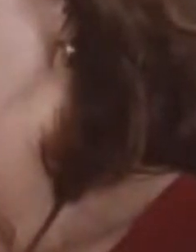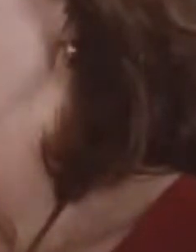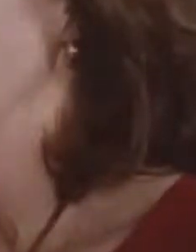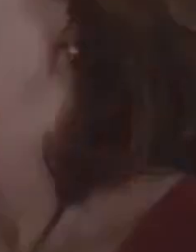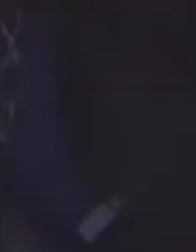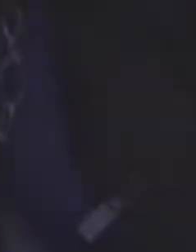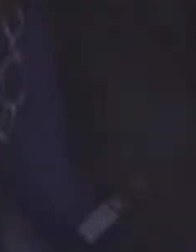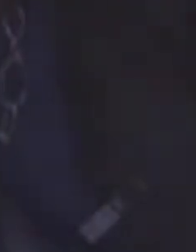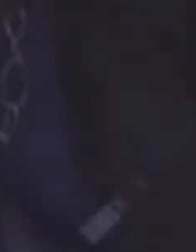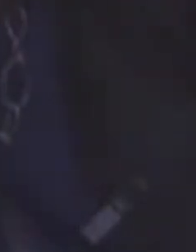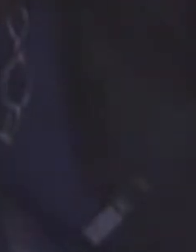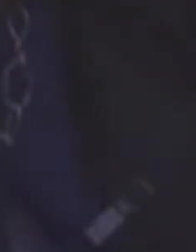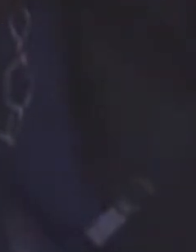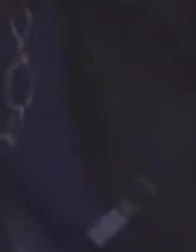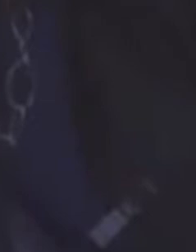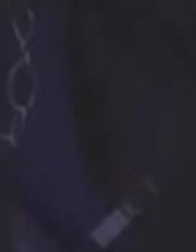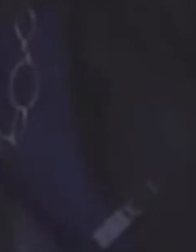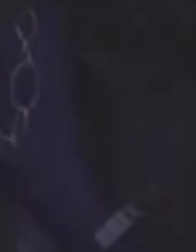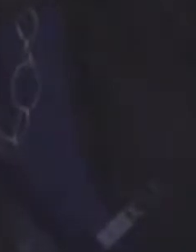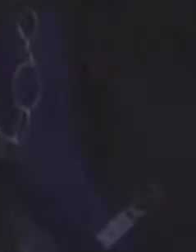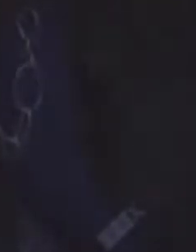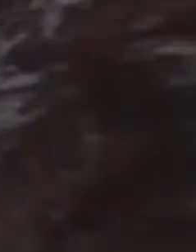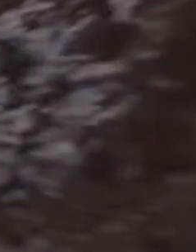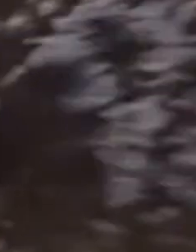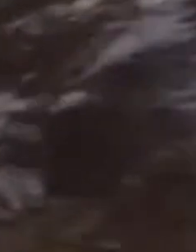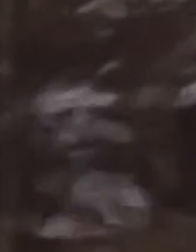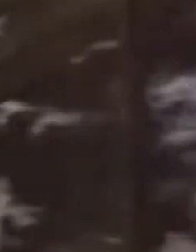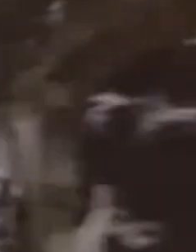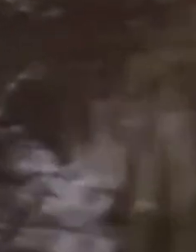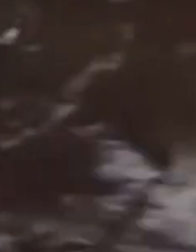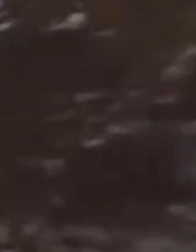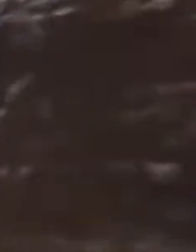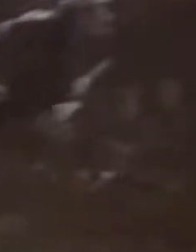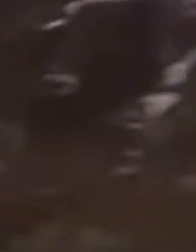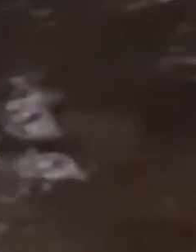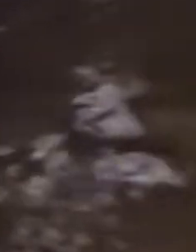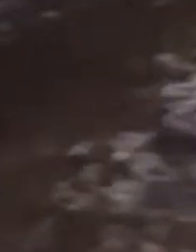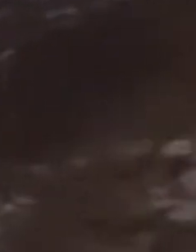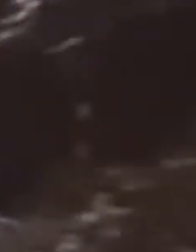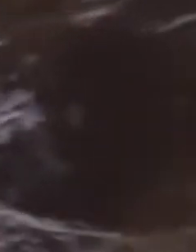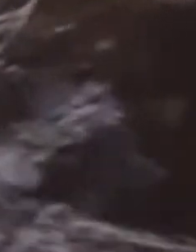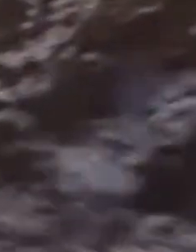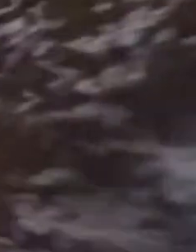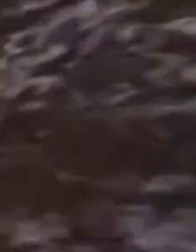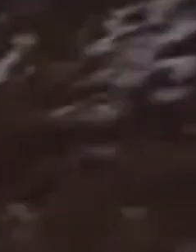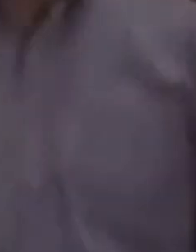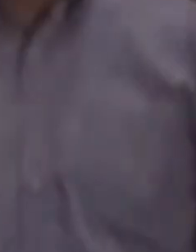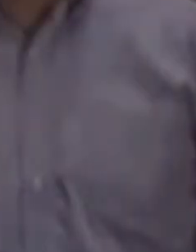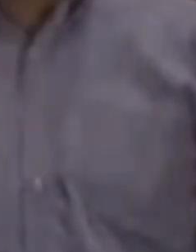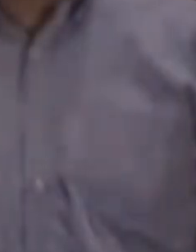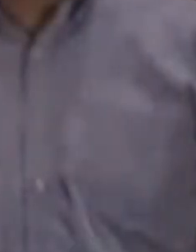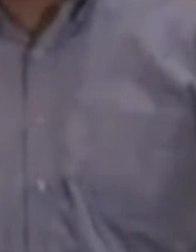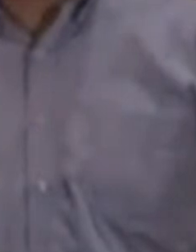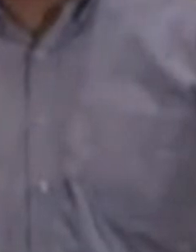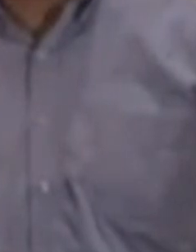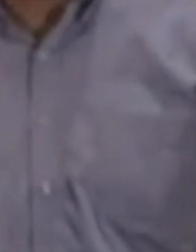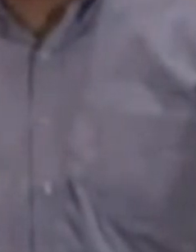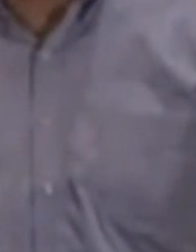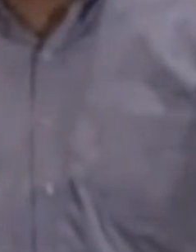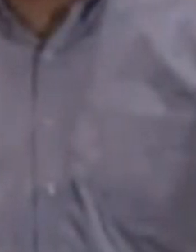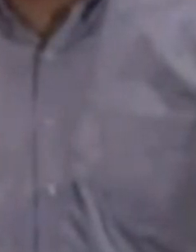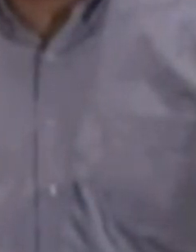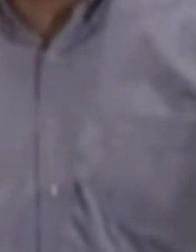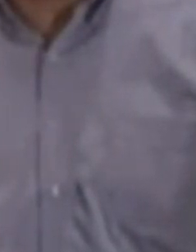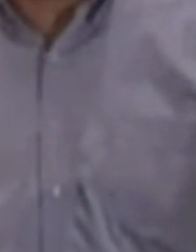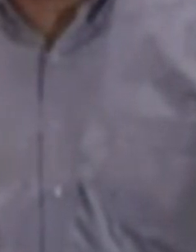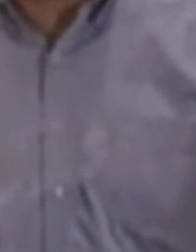who worked for all New Yorkers, traveling nearly 400,000 miles around the state to fight for higher wages